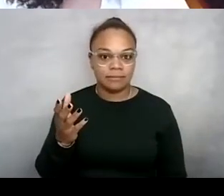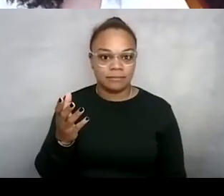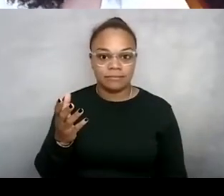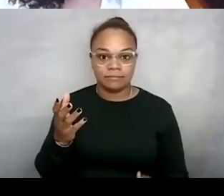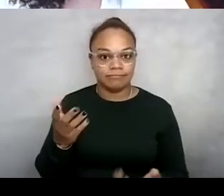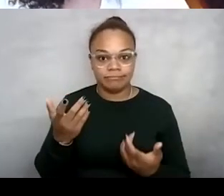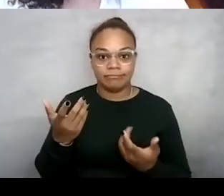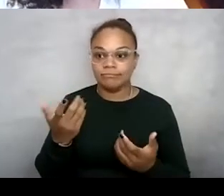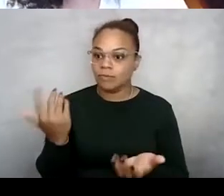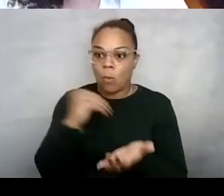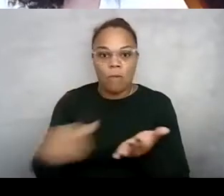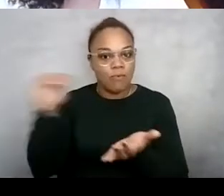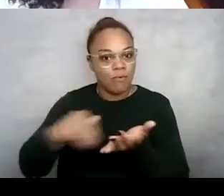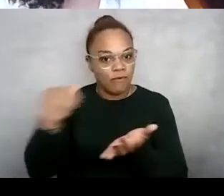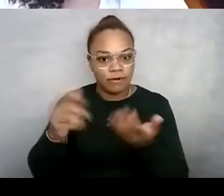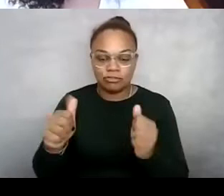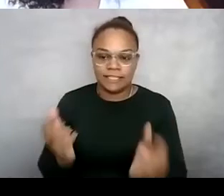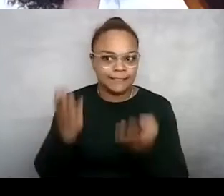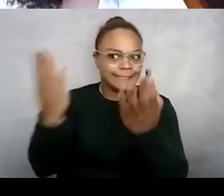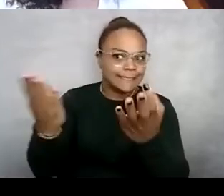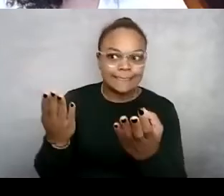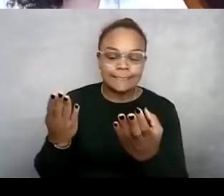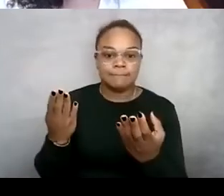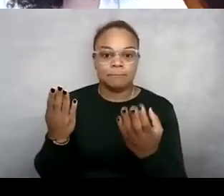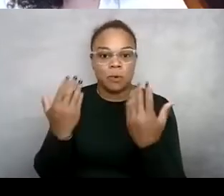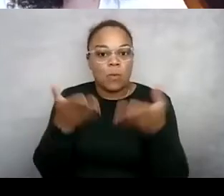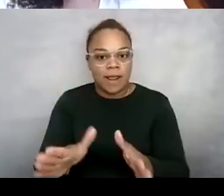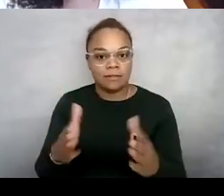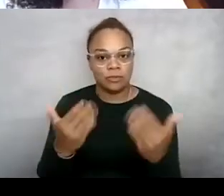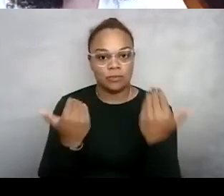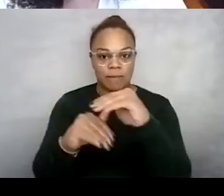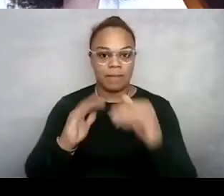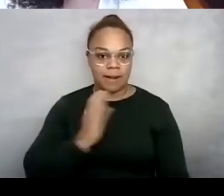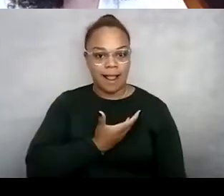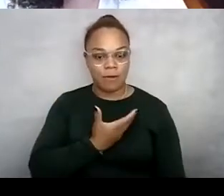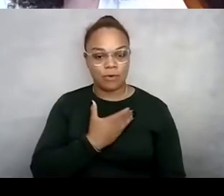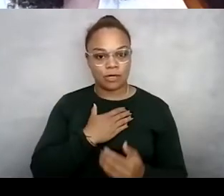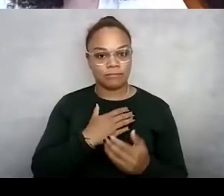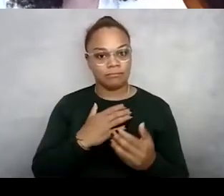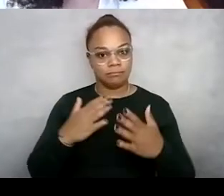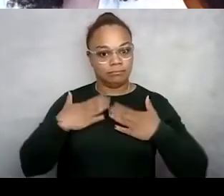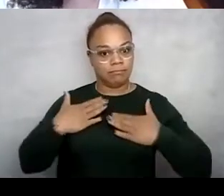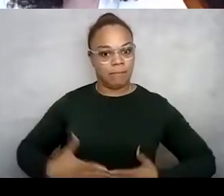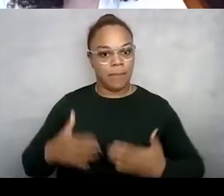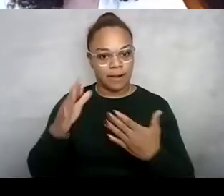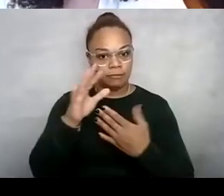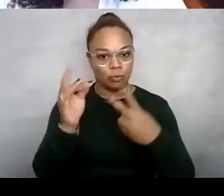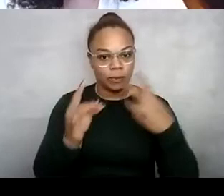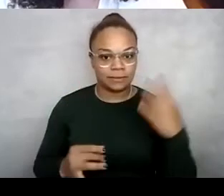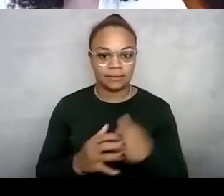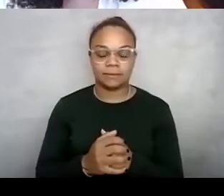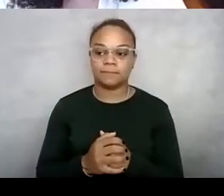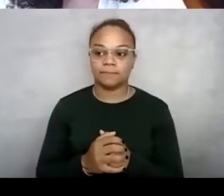legislation that restricts the right to make our own reproductive choices and so on. And so what we just saw was, despite